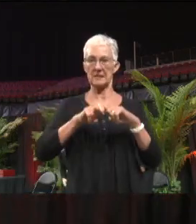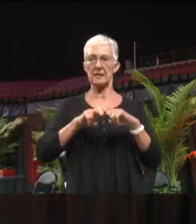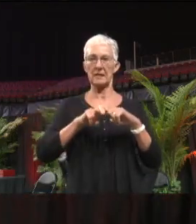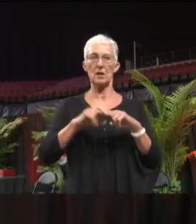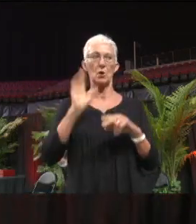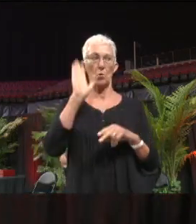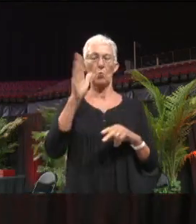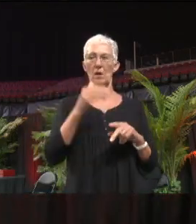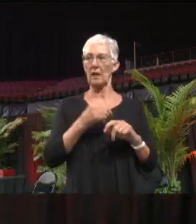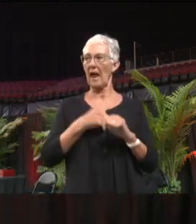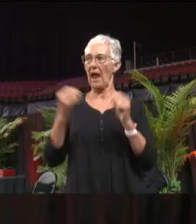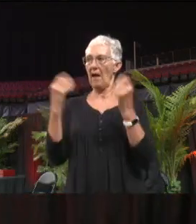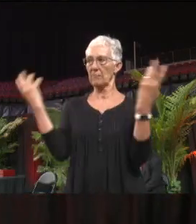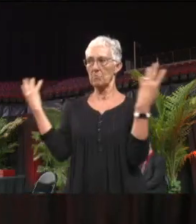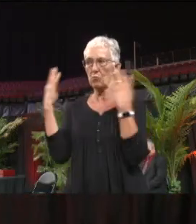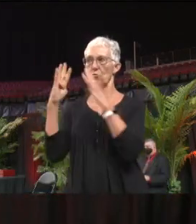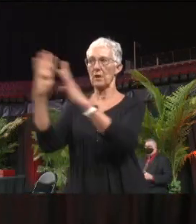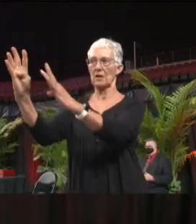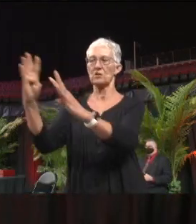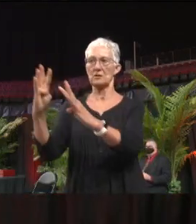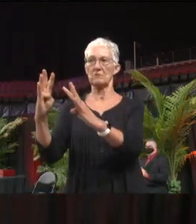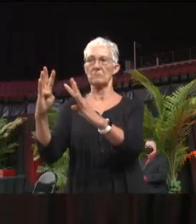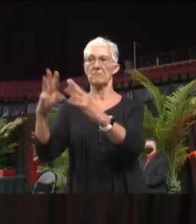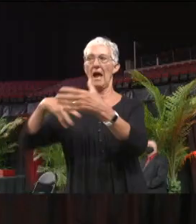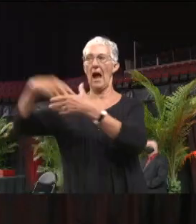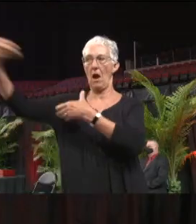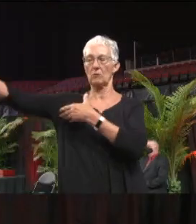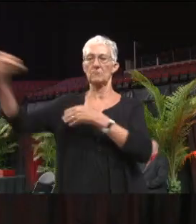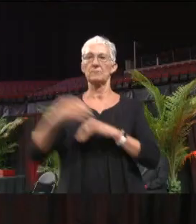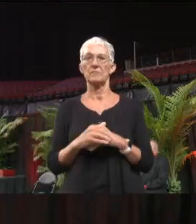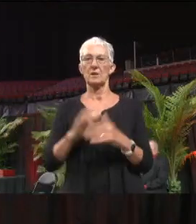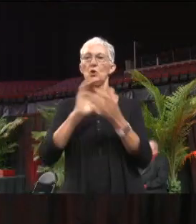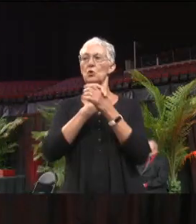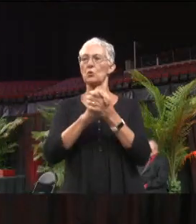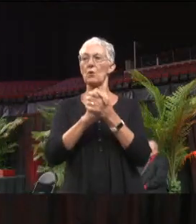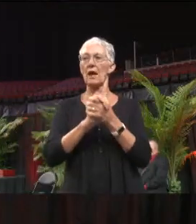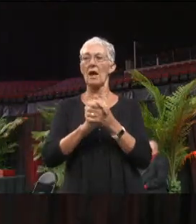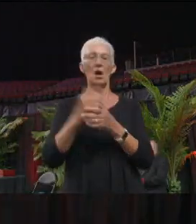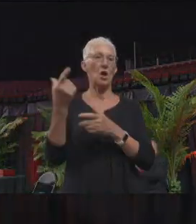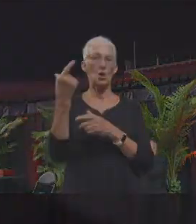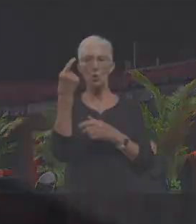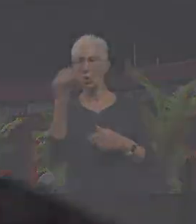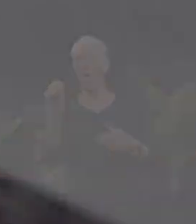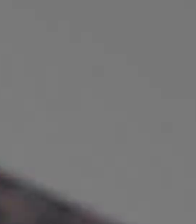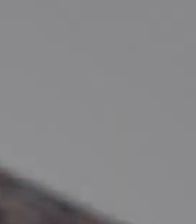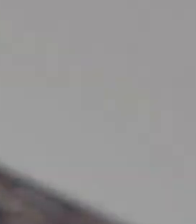processional out of the arena. Congratulations and go Lincs.